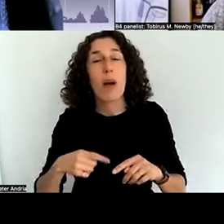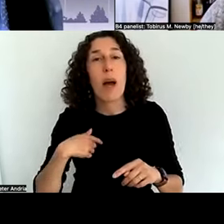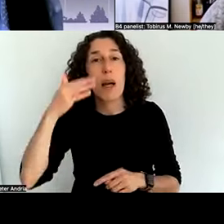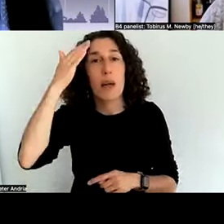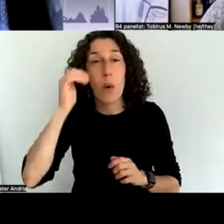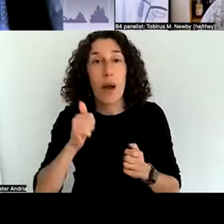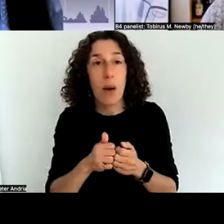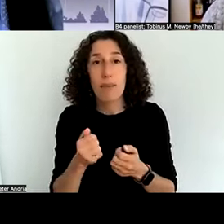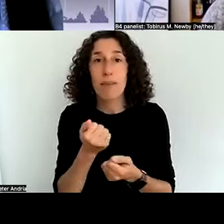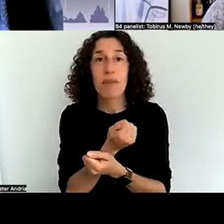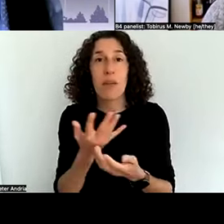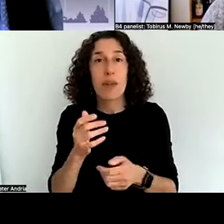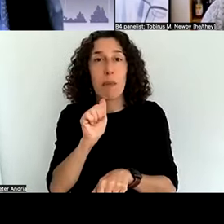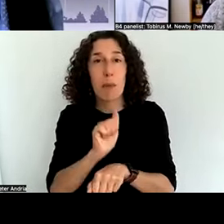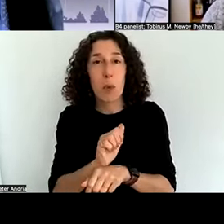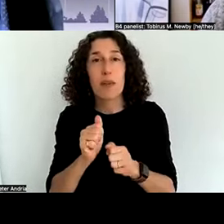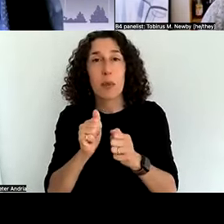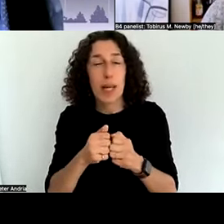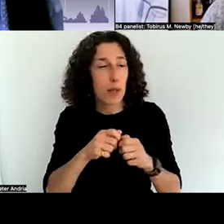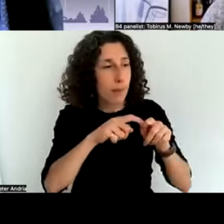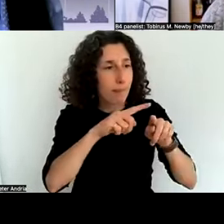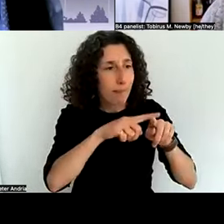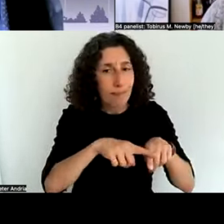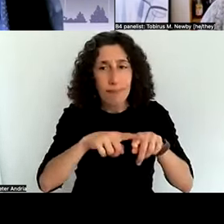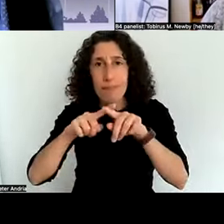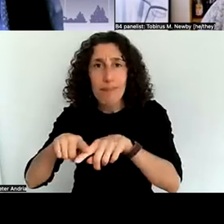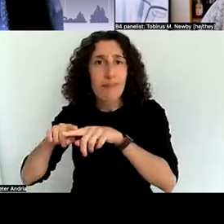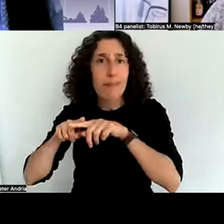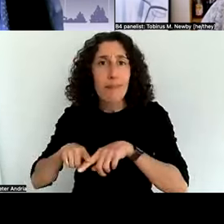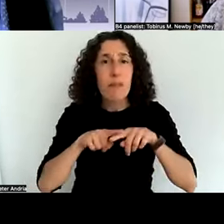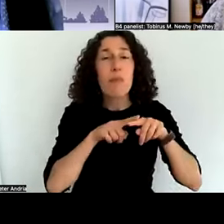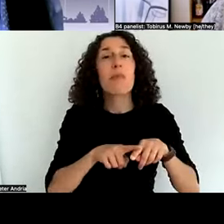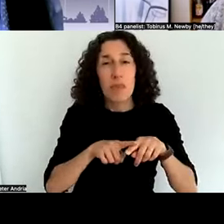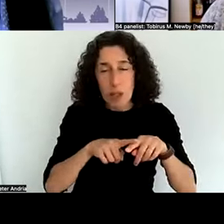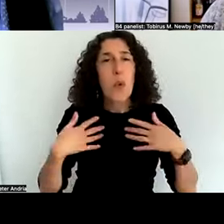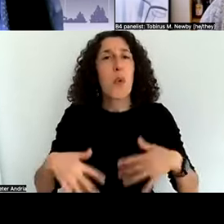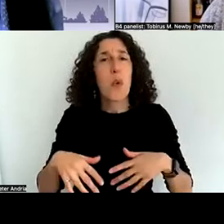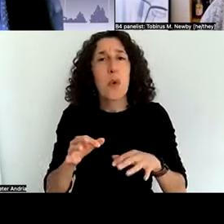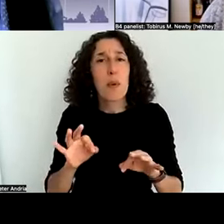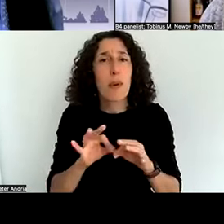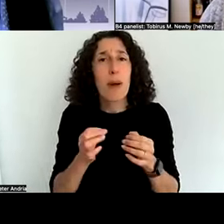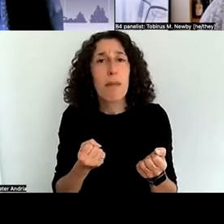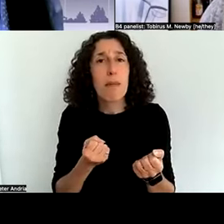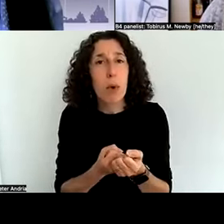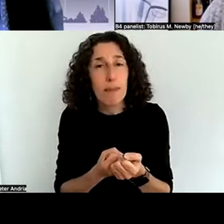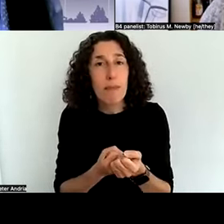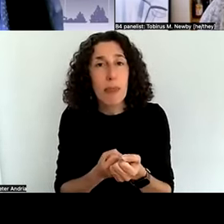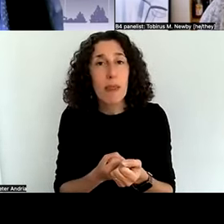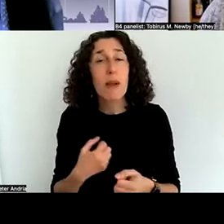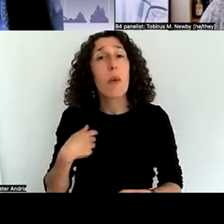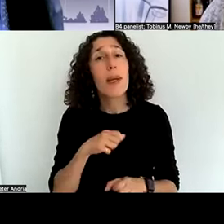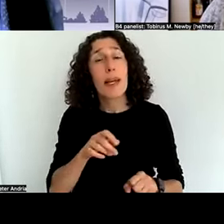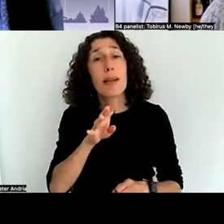so much on each other. And it is imperative that we just speak truth in these situations because we can pivot and make